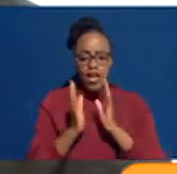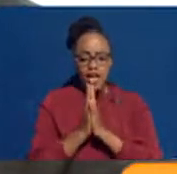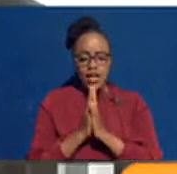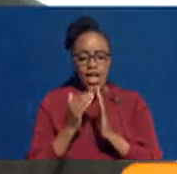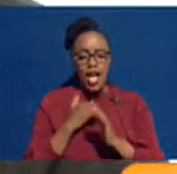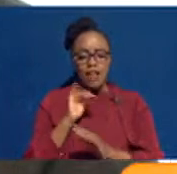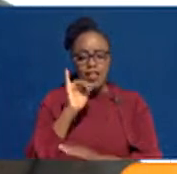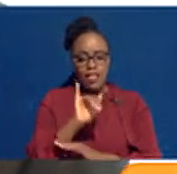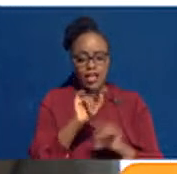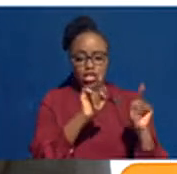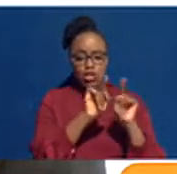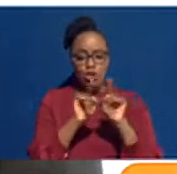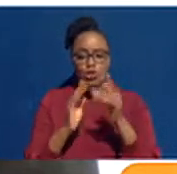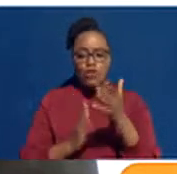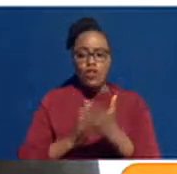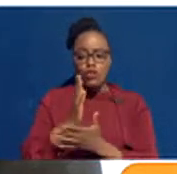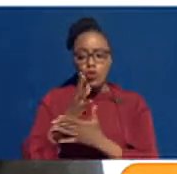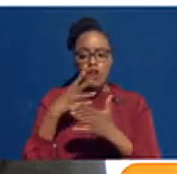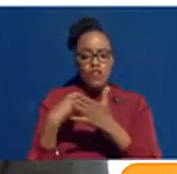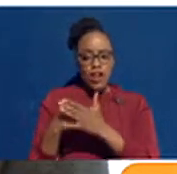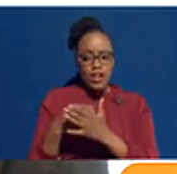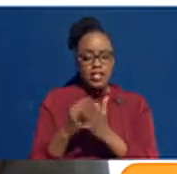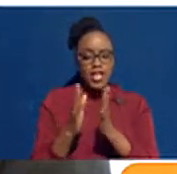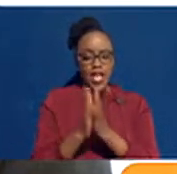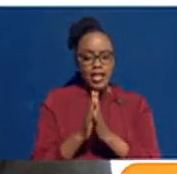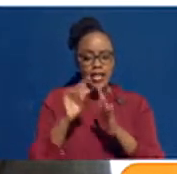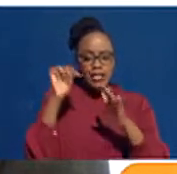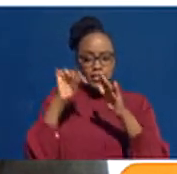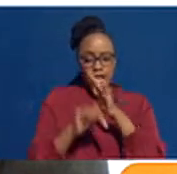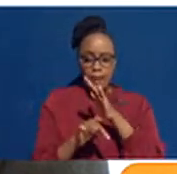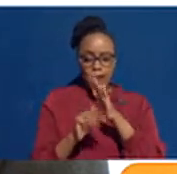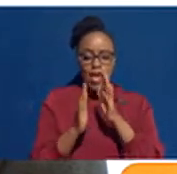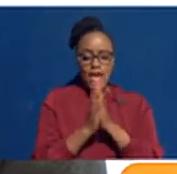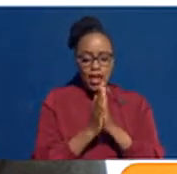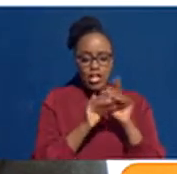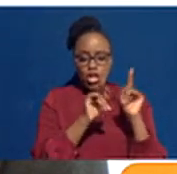producers through our finance and intensive agricultural extension support.